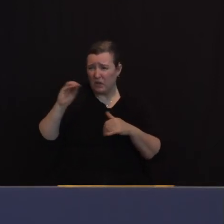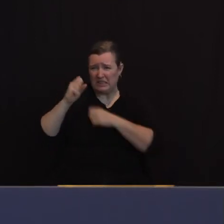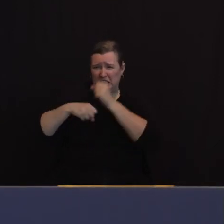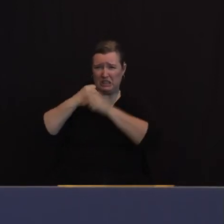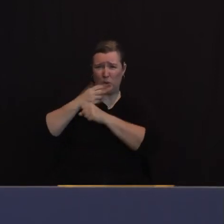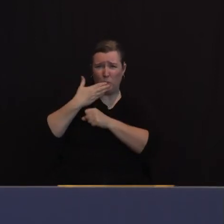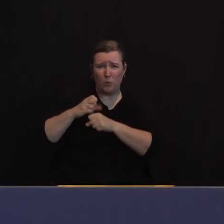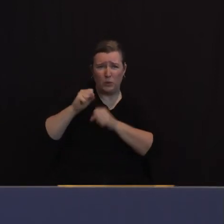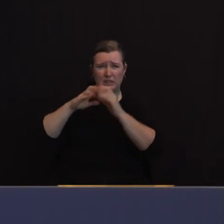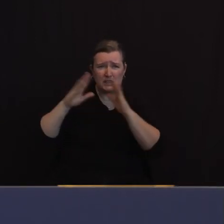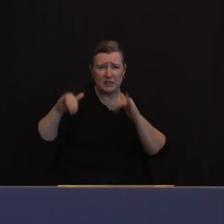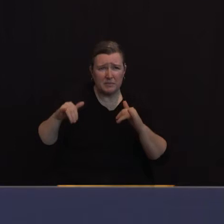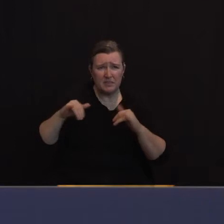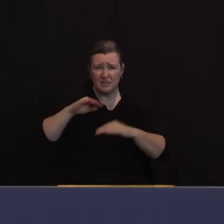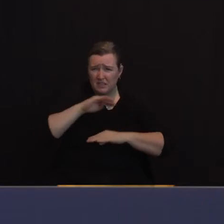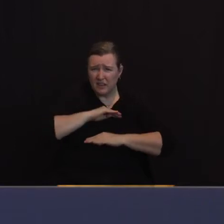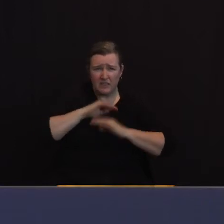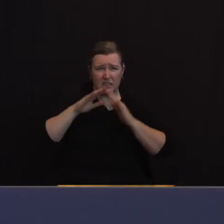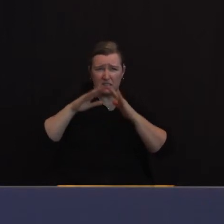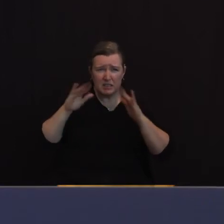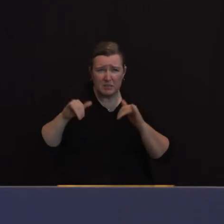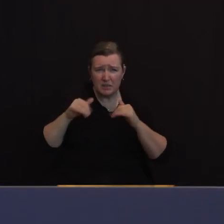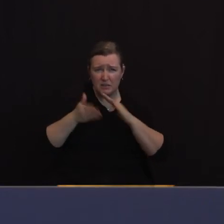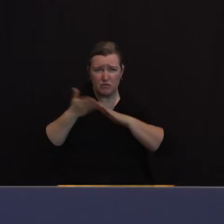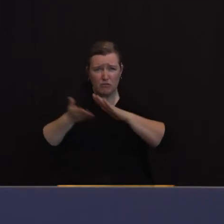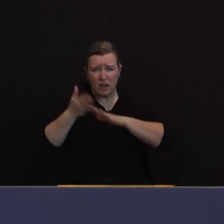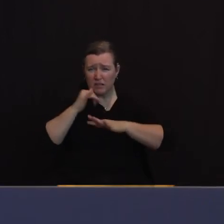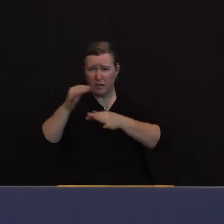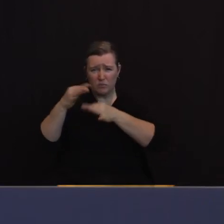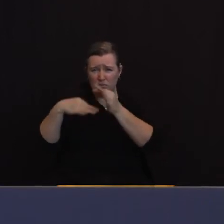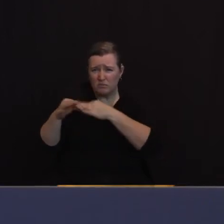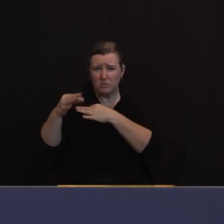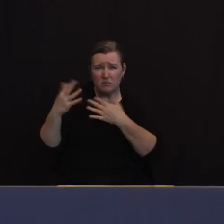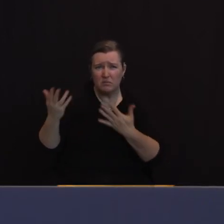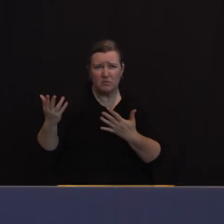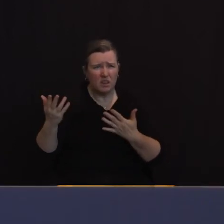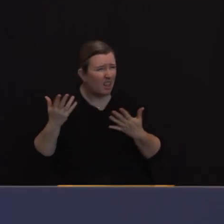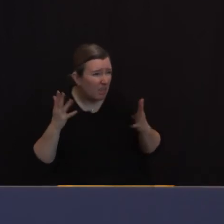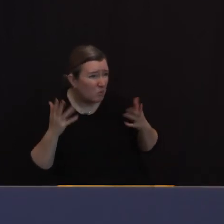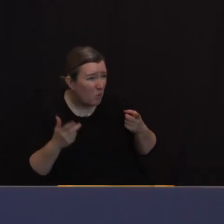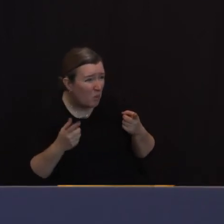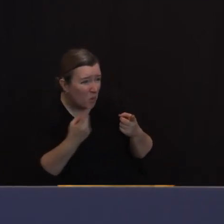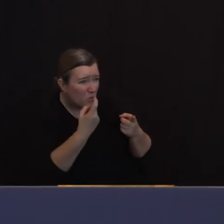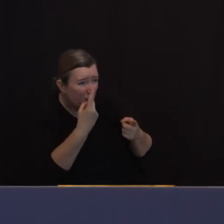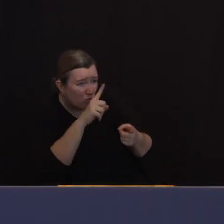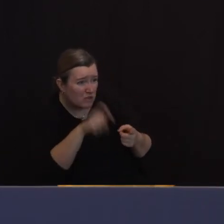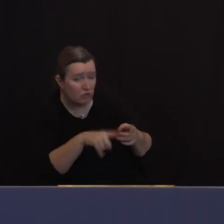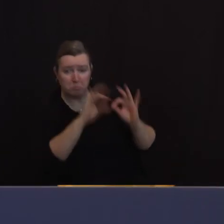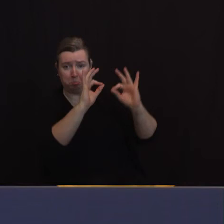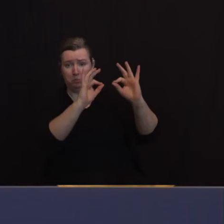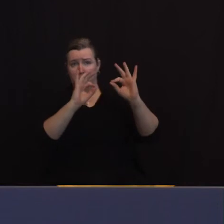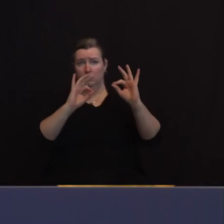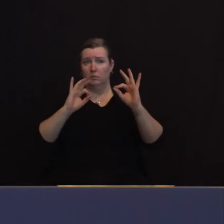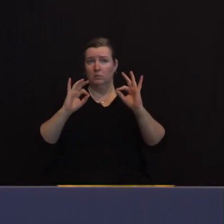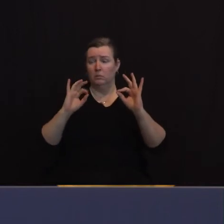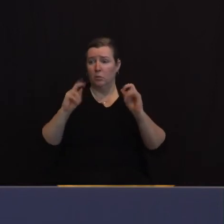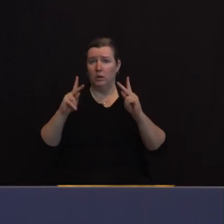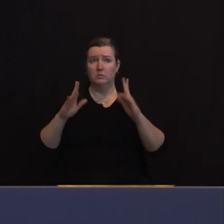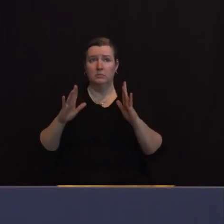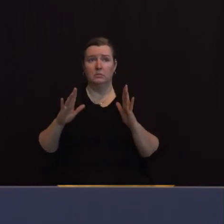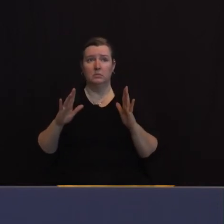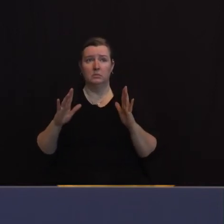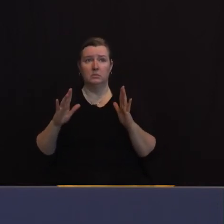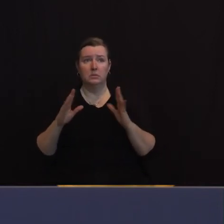so, why? Thank you. Is that it? Listen, the number that's in the budget reflects what our folks believe